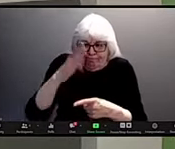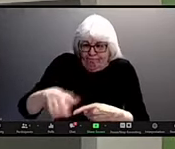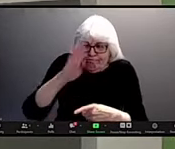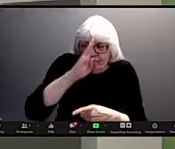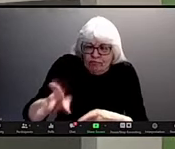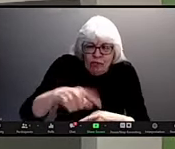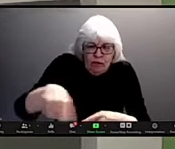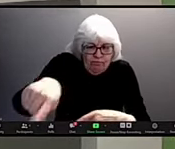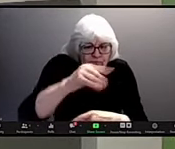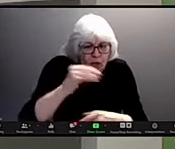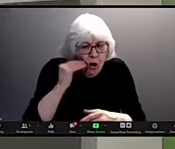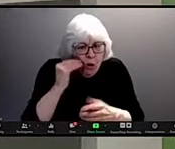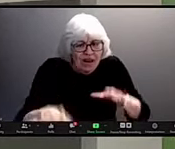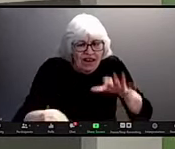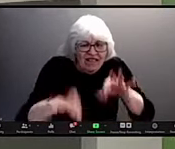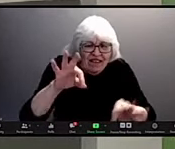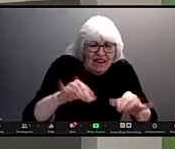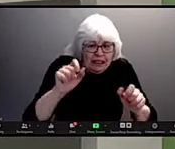given out later.